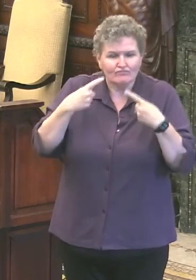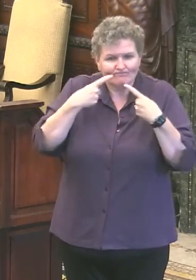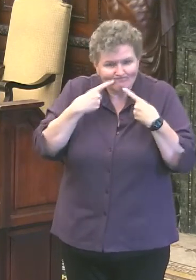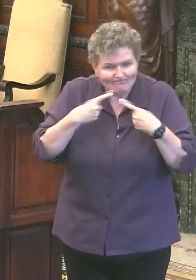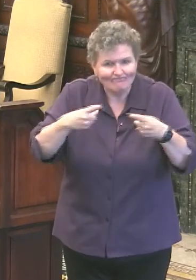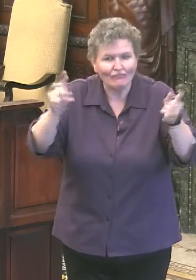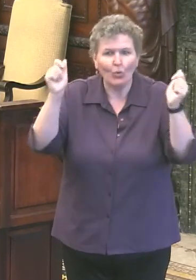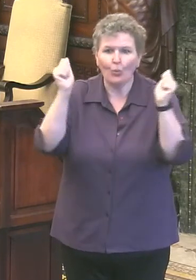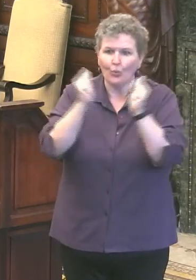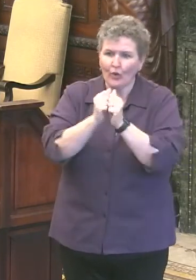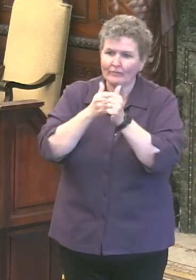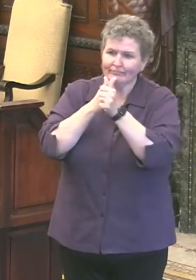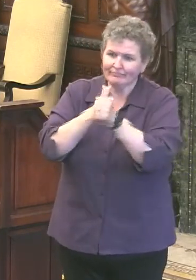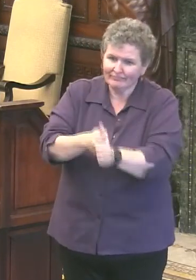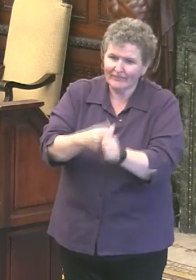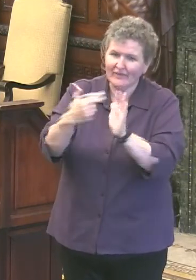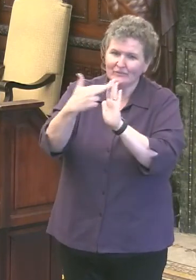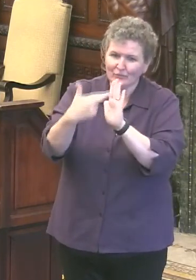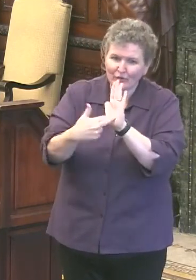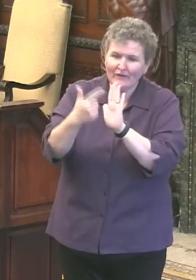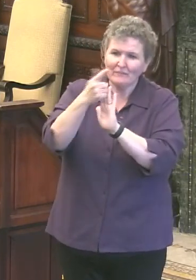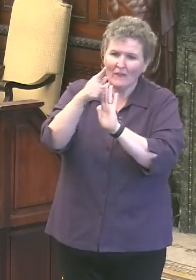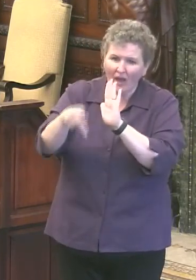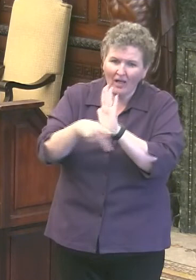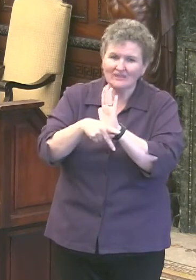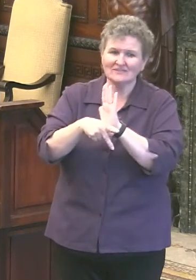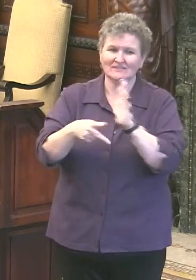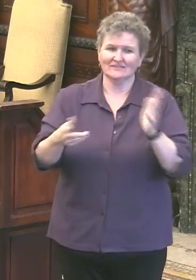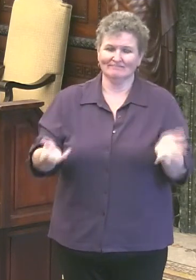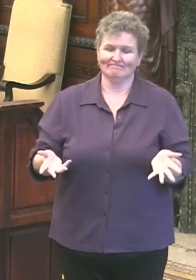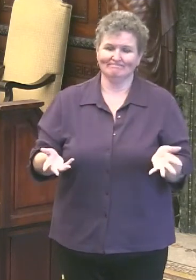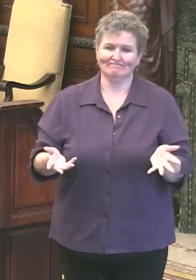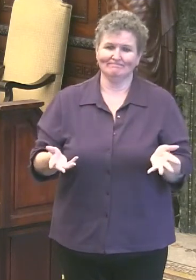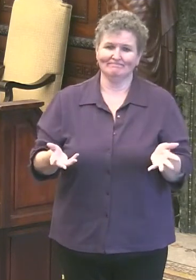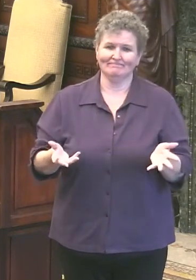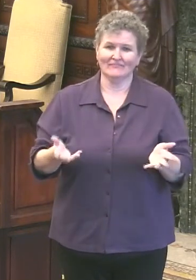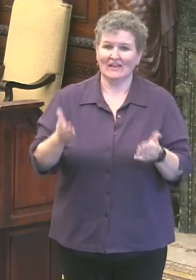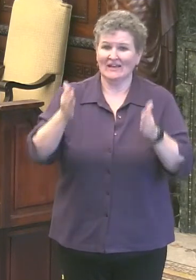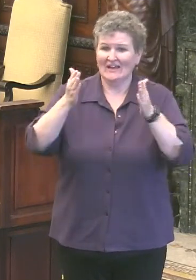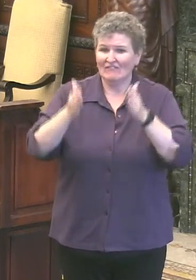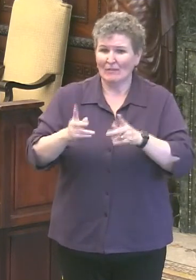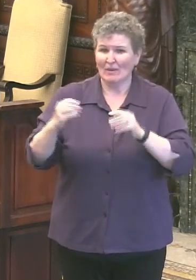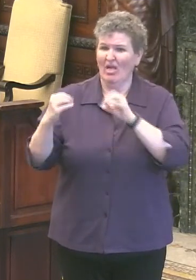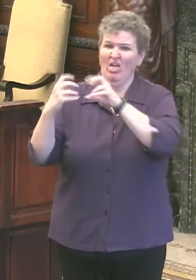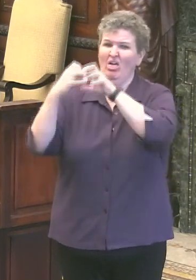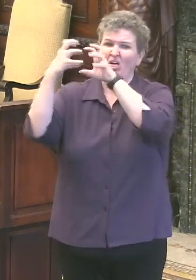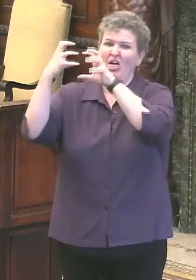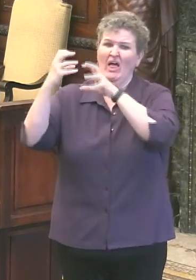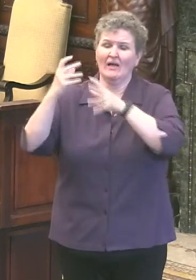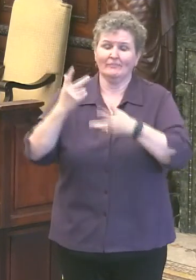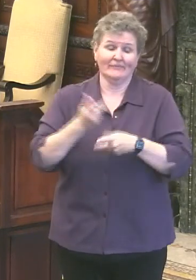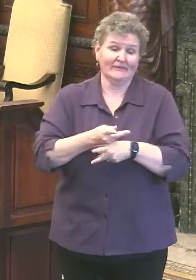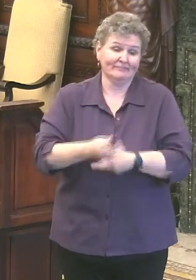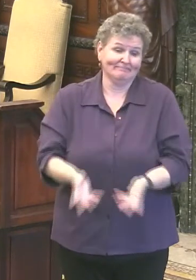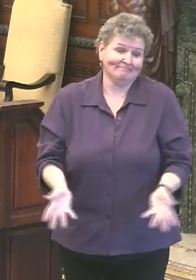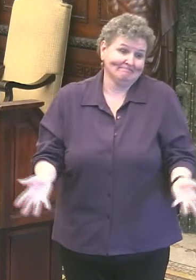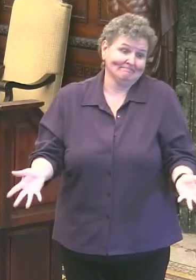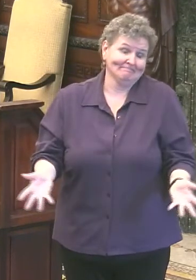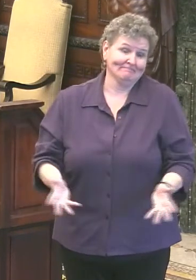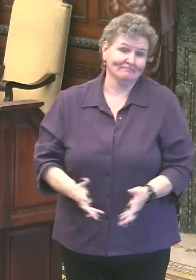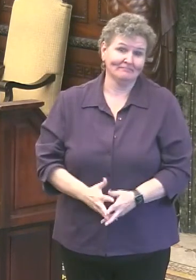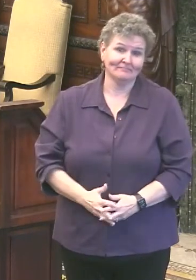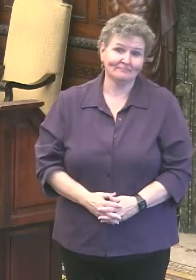and the encouragement we're making. And you know, individual confrontations are going to have to be dealt with as they always are. My argument